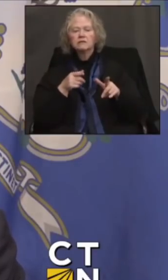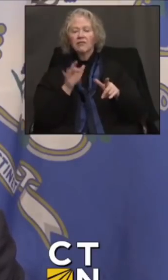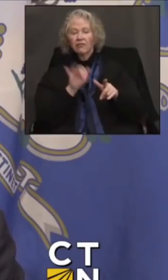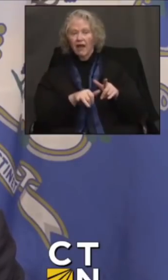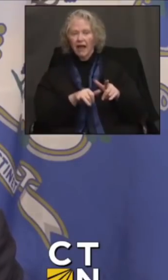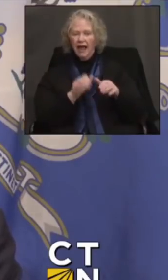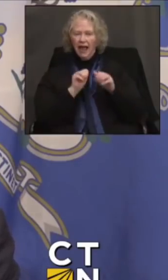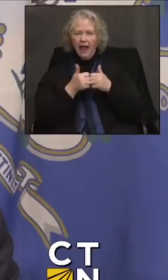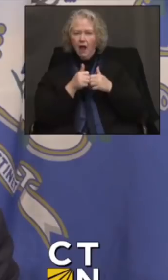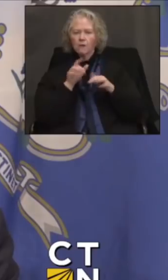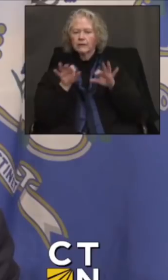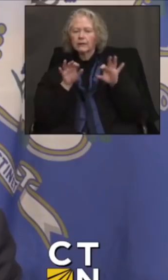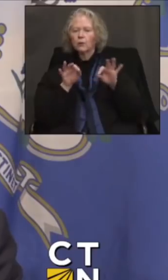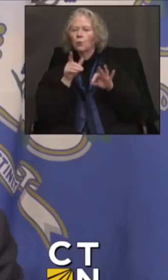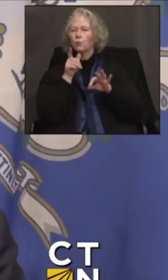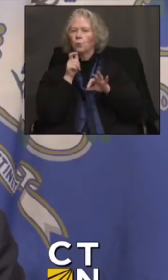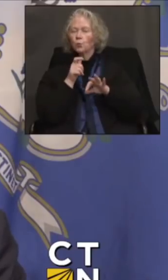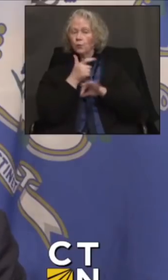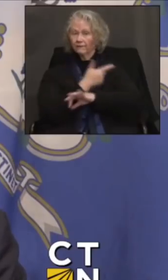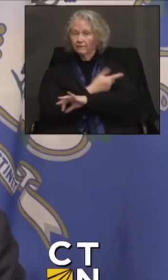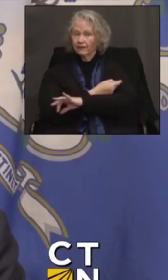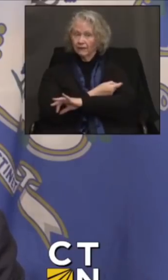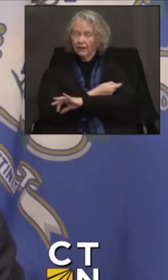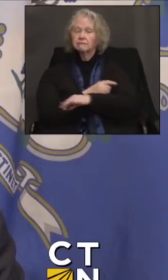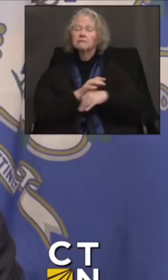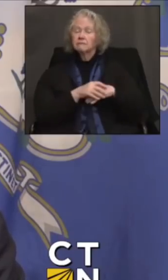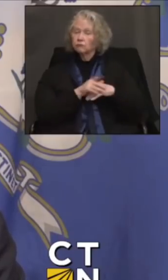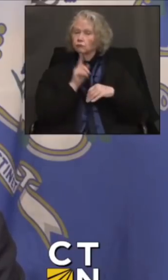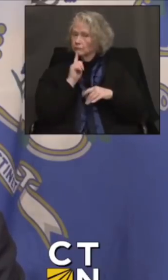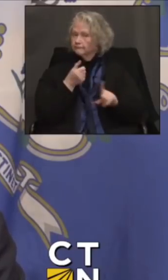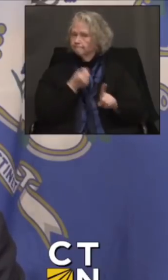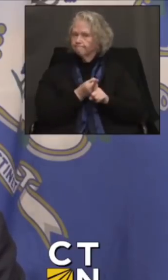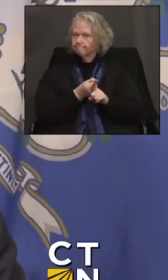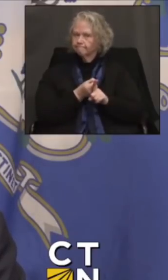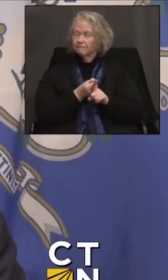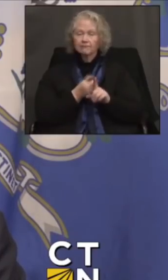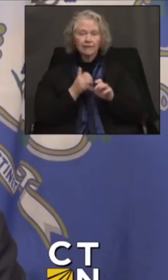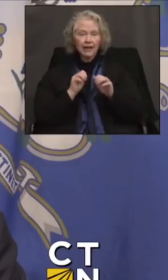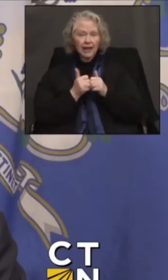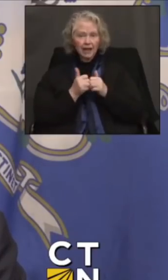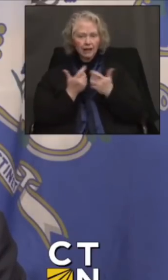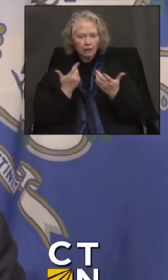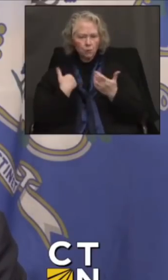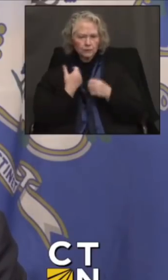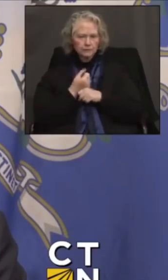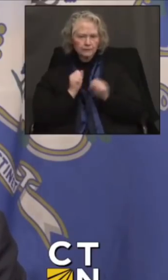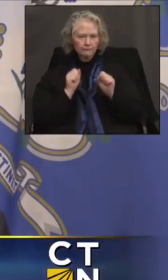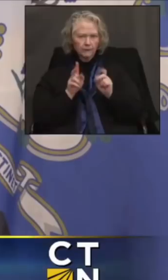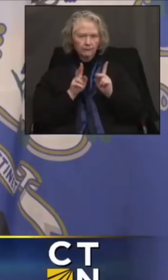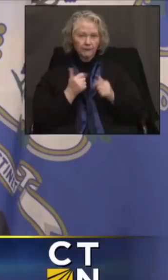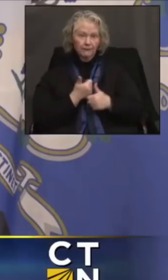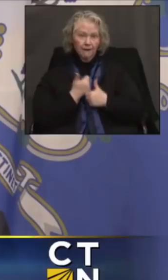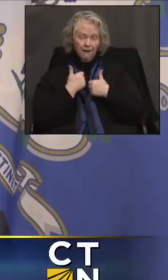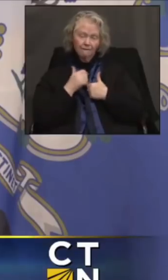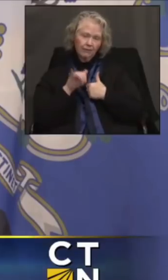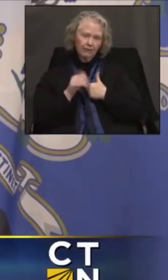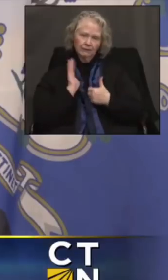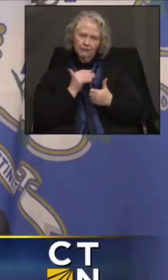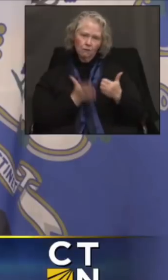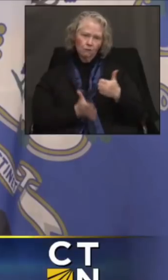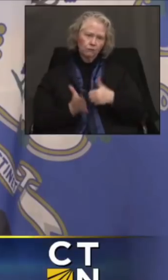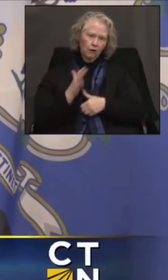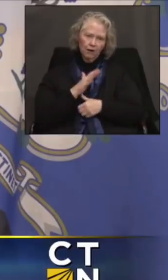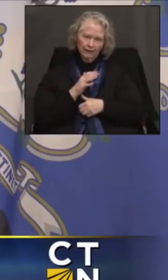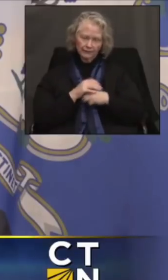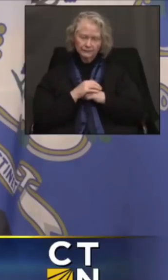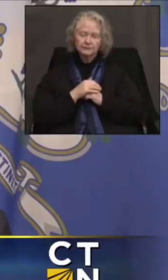making a difference in terms of saving lives, which is one of our number one priorities, is our number one priority.